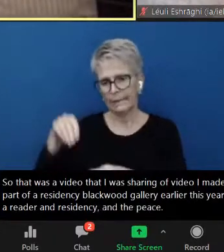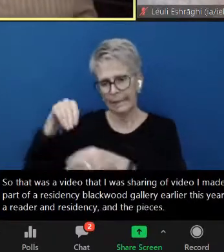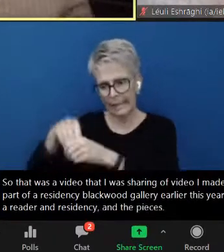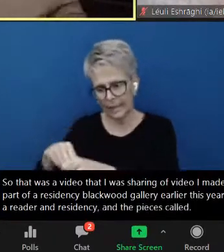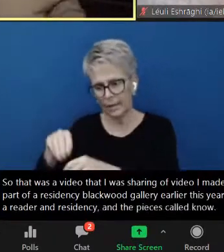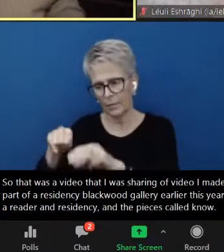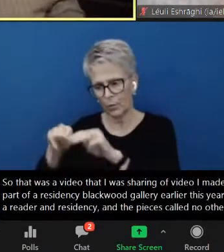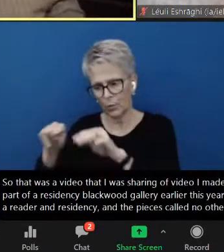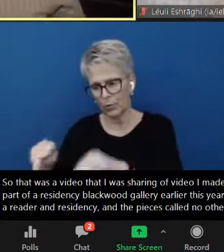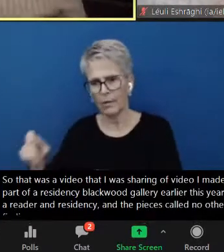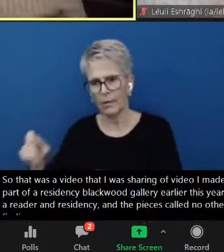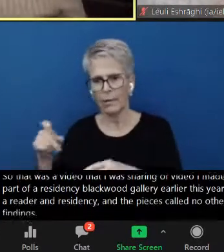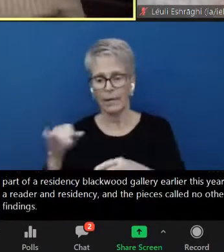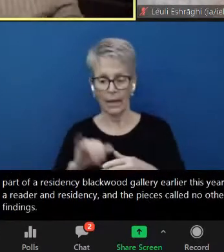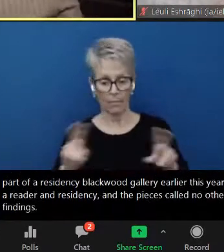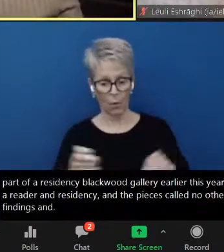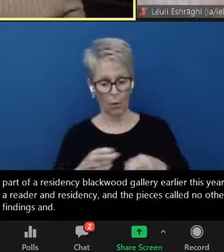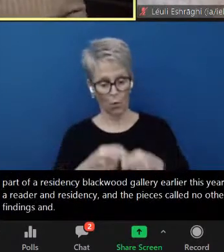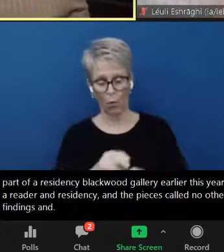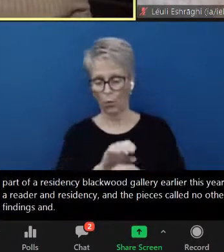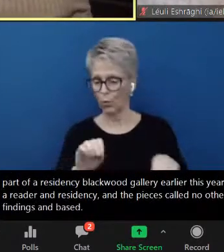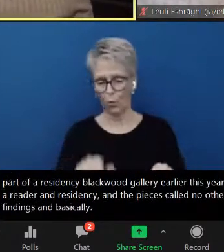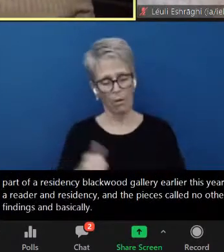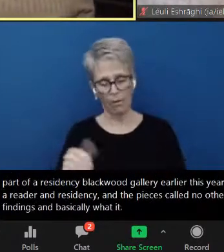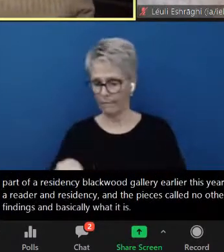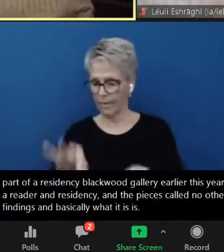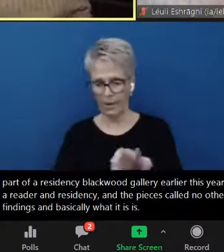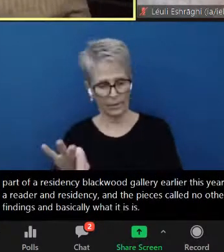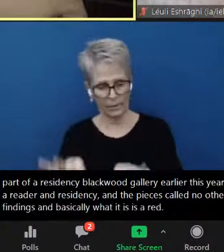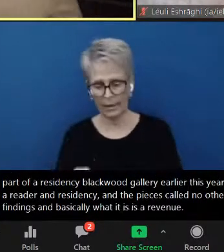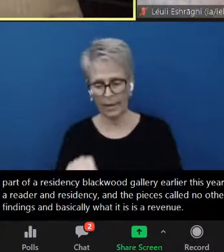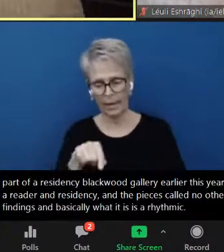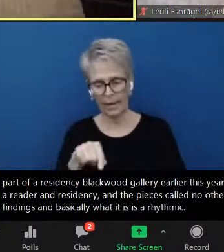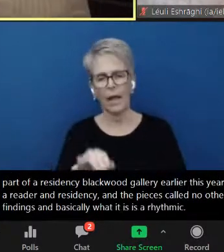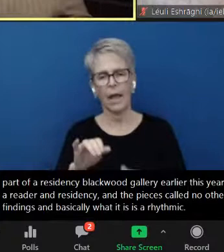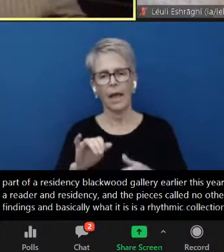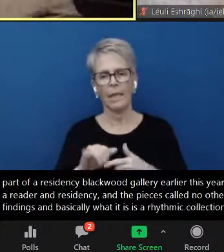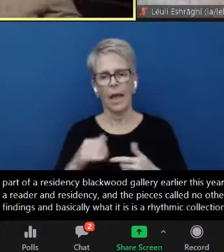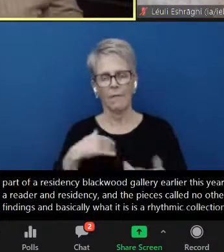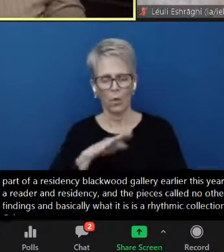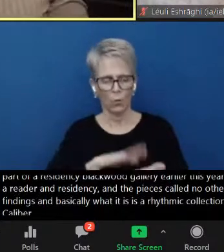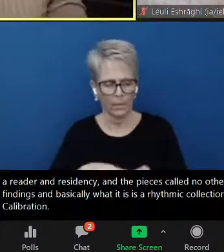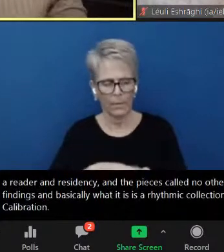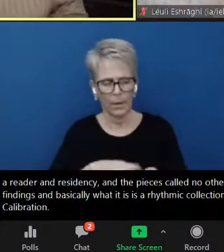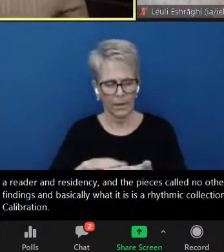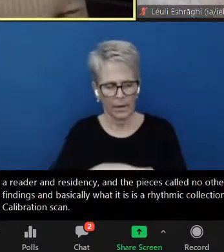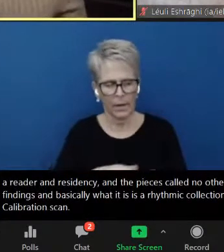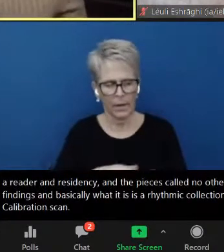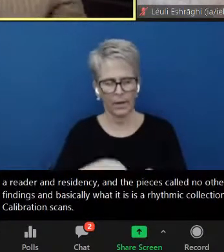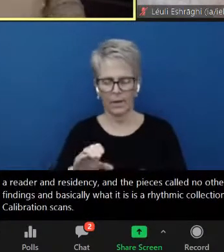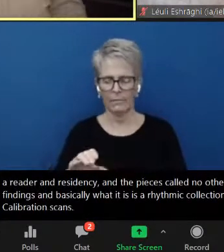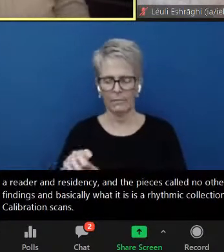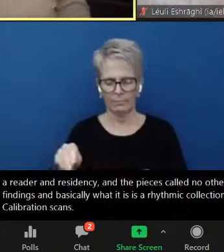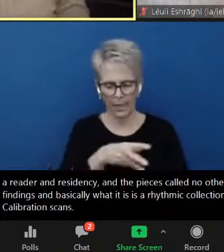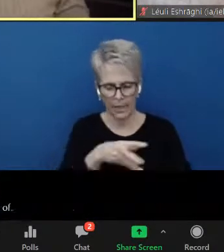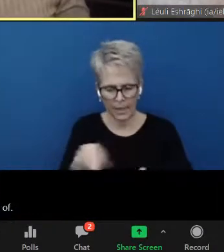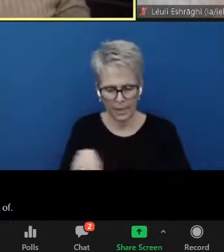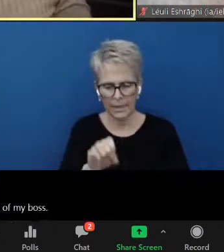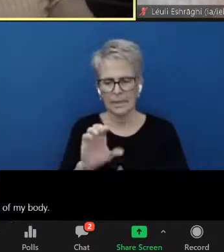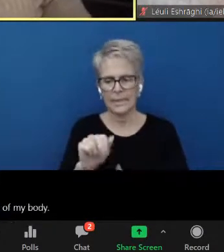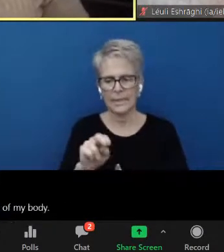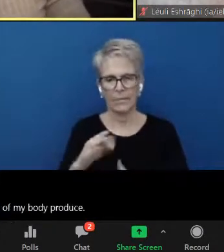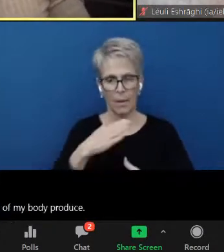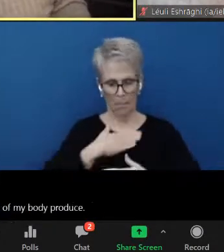piece is called No Other Findings. And basically what it is a rhythmic collection of calibration scans of my